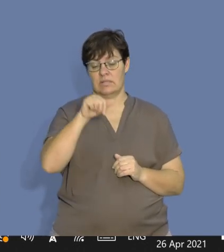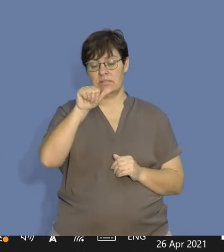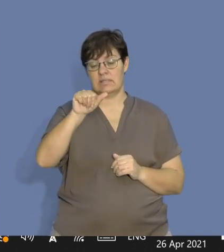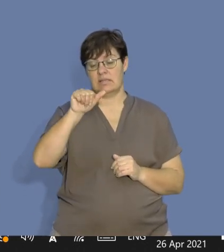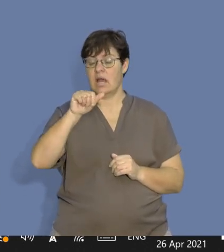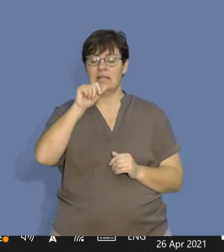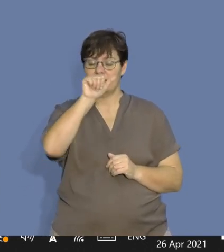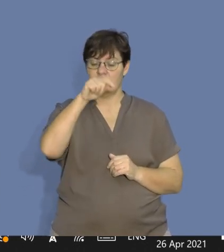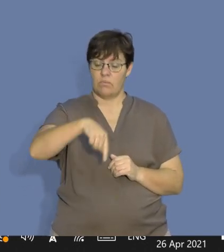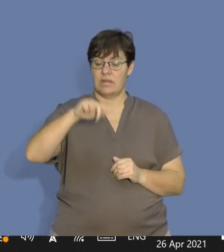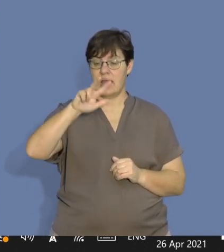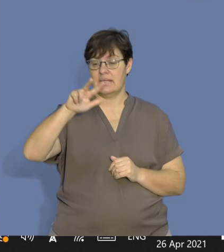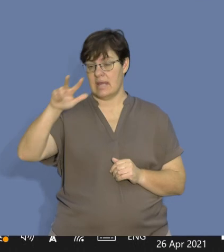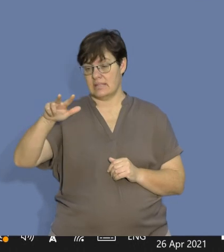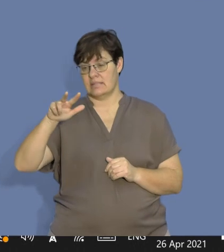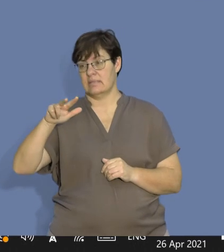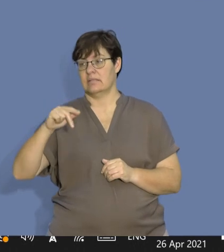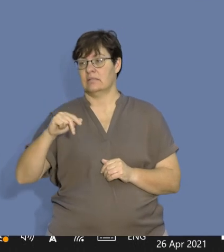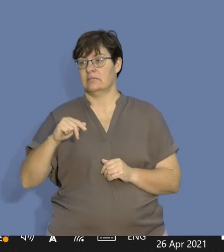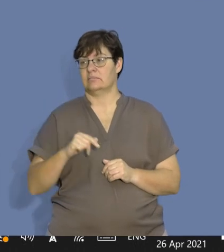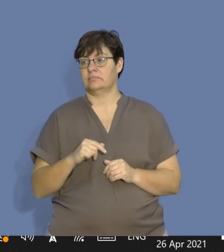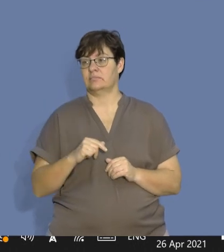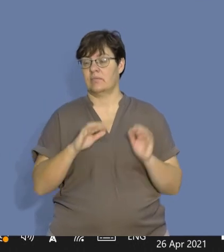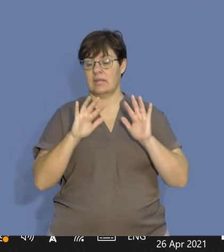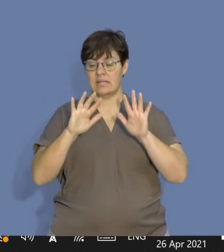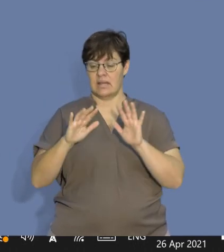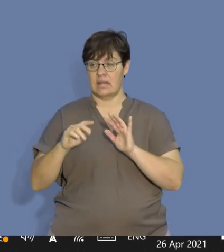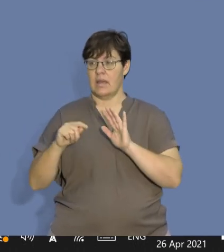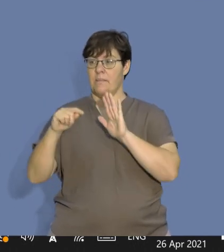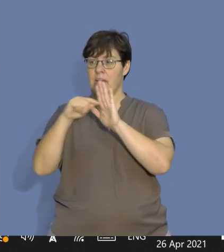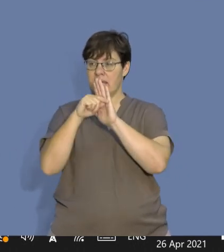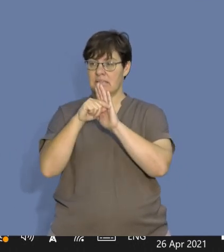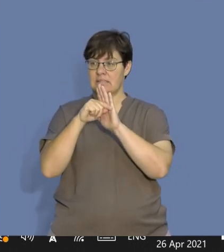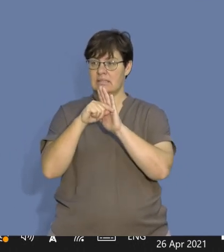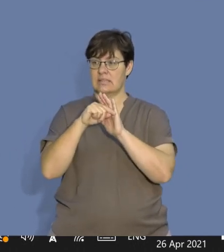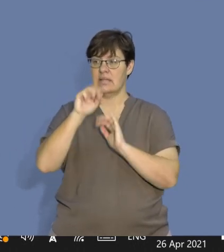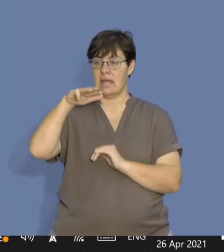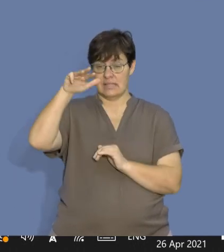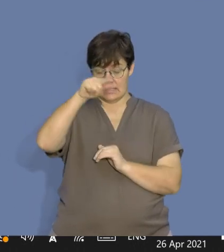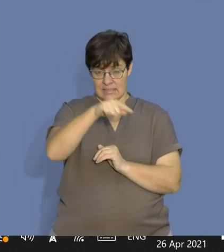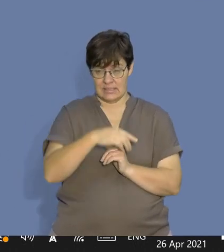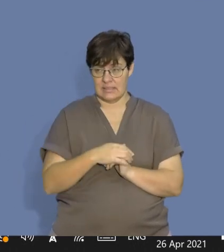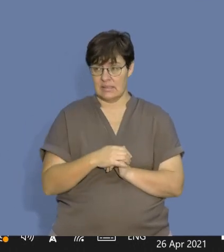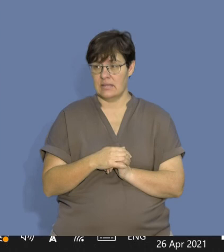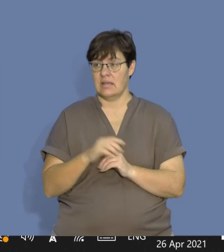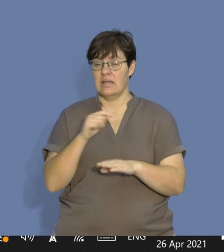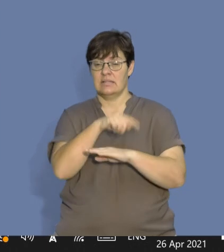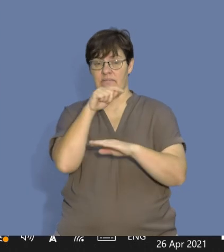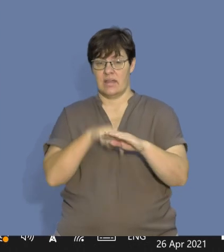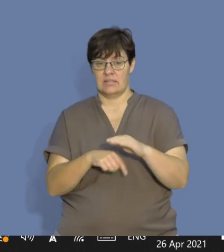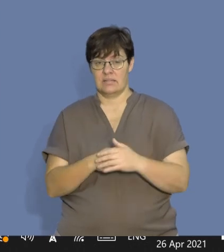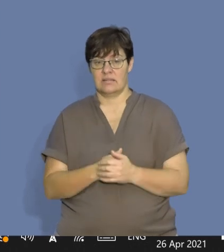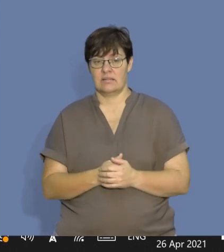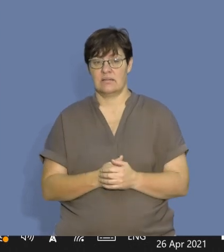6.88 to the minus, make sure you put them, to the minus 19, divided